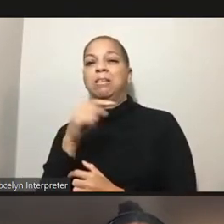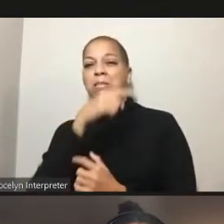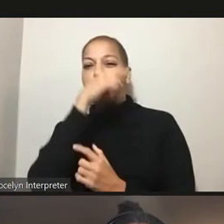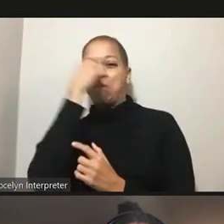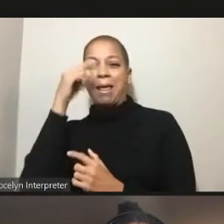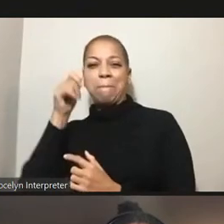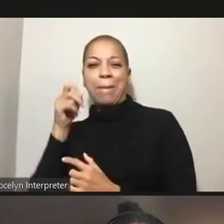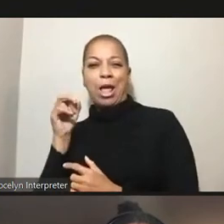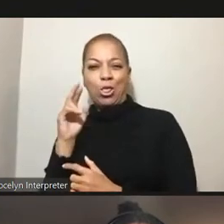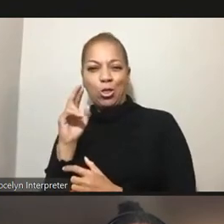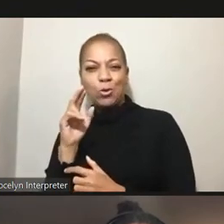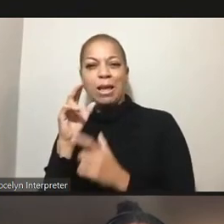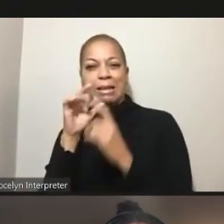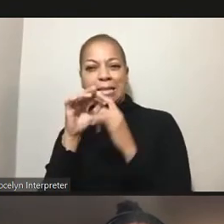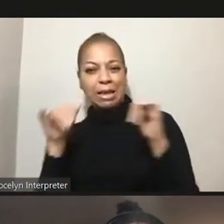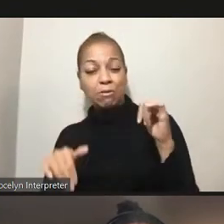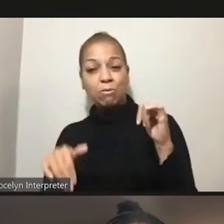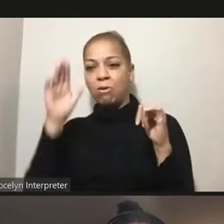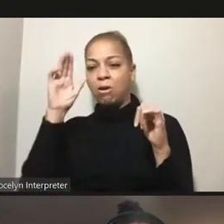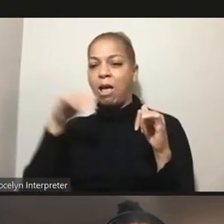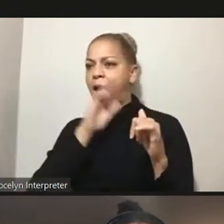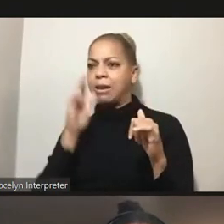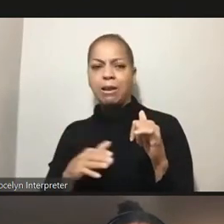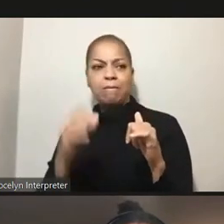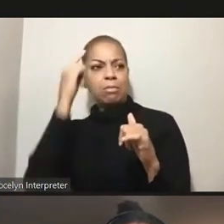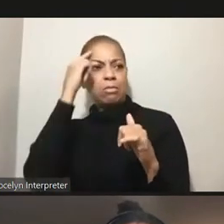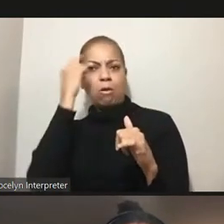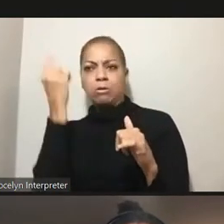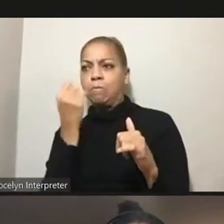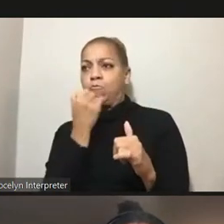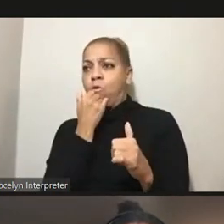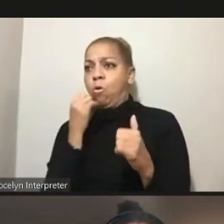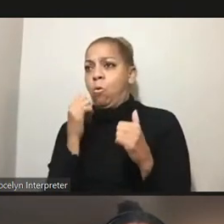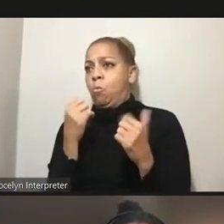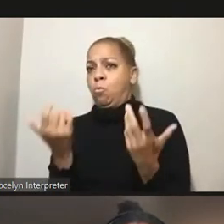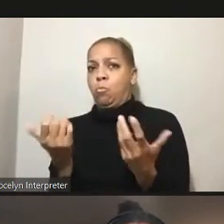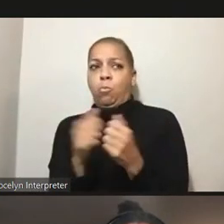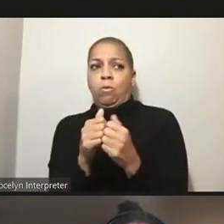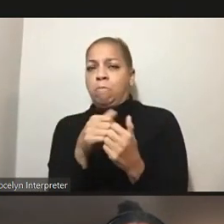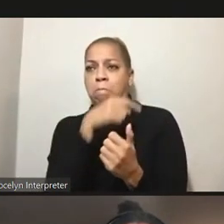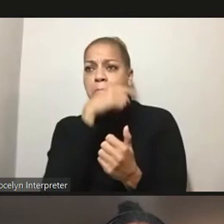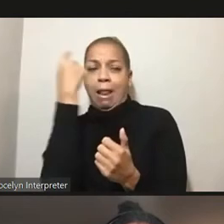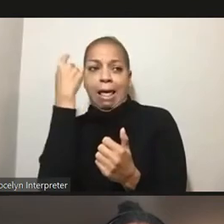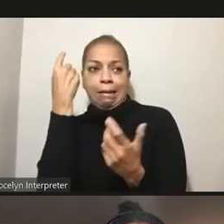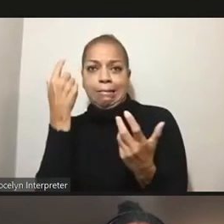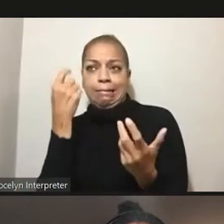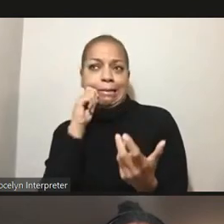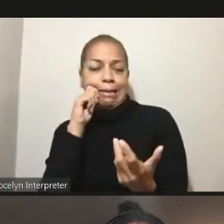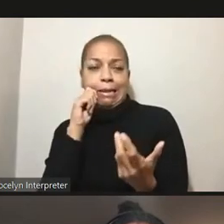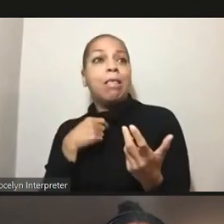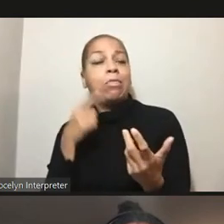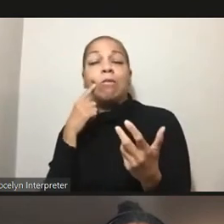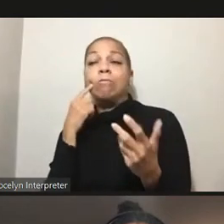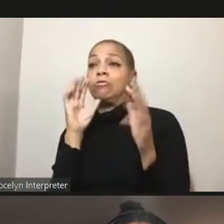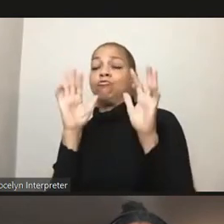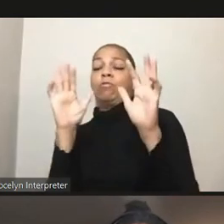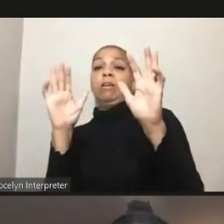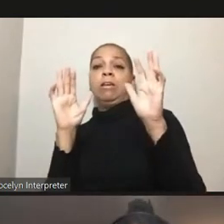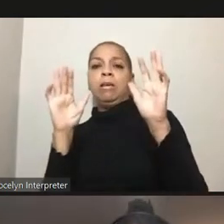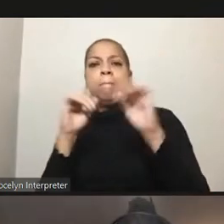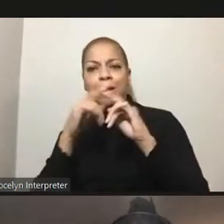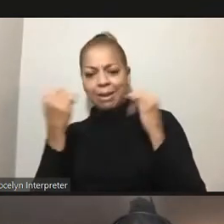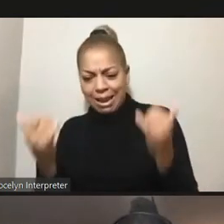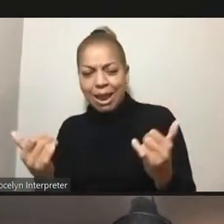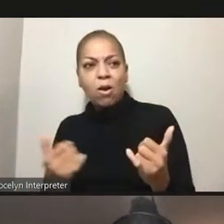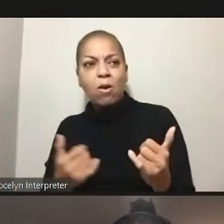things growing up, because I never thought that there was something wrong with being Black. I thought it was great, right? But now I come along and I hear that Black